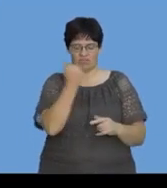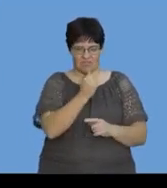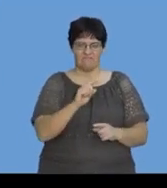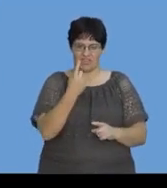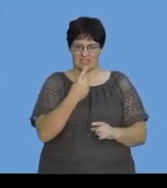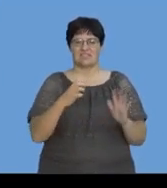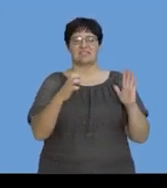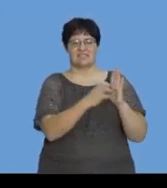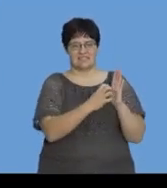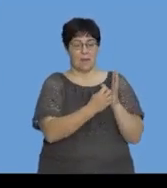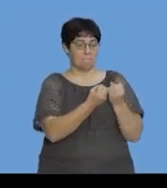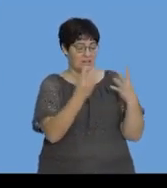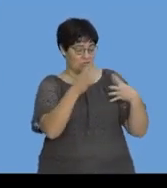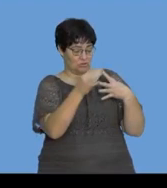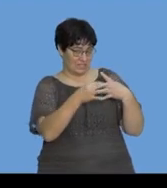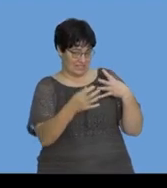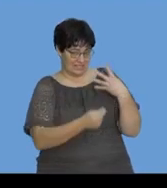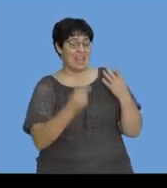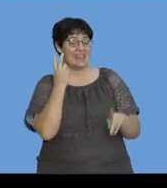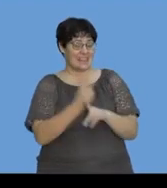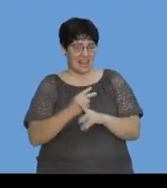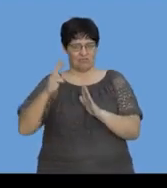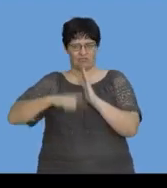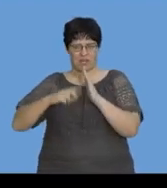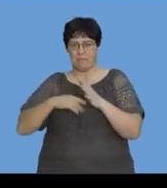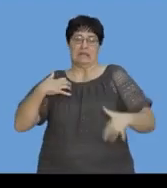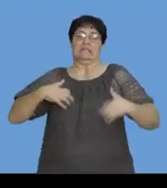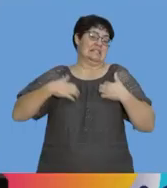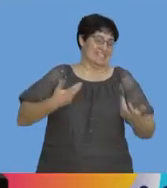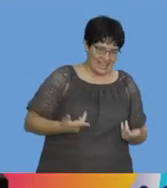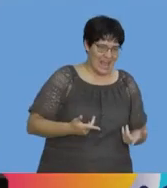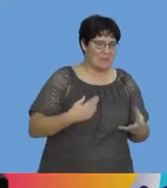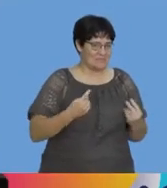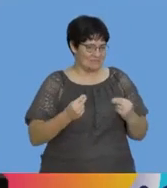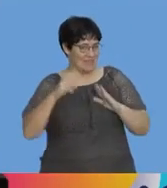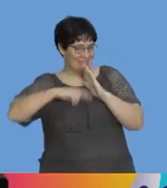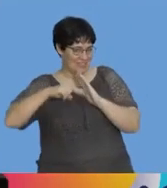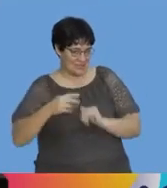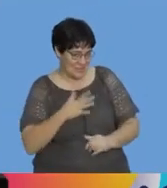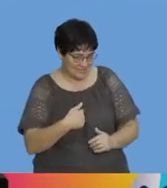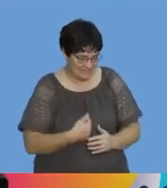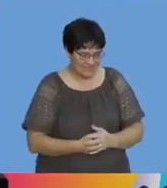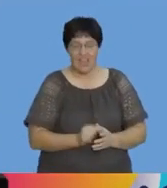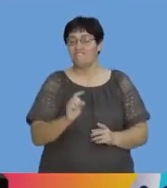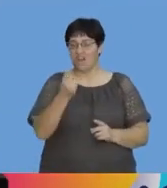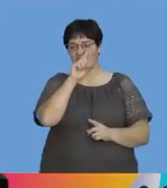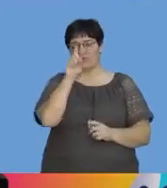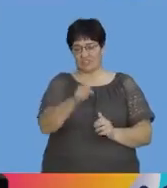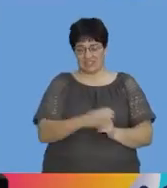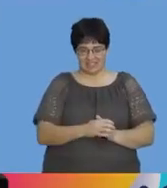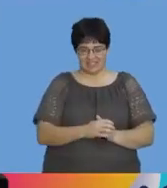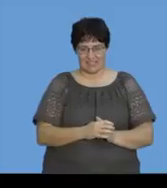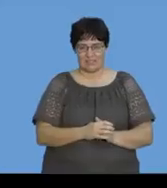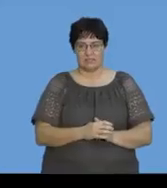going to do multiple choice first, then we're going to get the reading piece. I'm like so excited, I just need to get to that reading piece. All right, guys, first question over